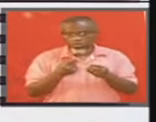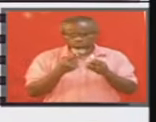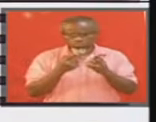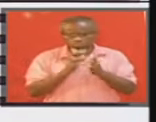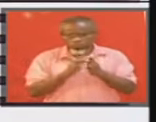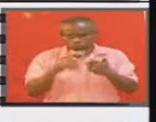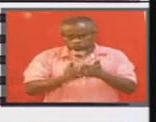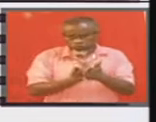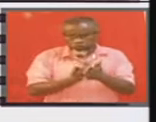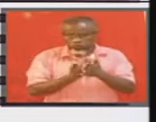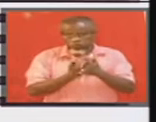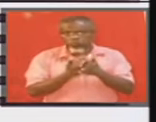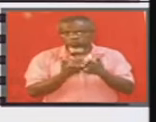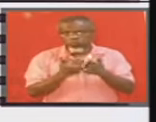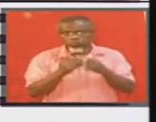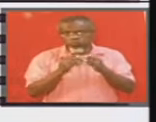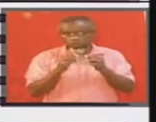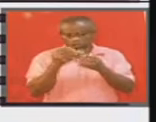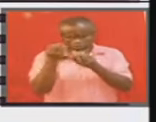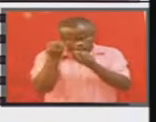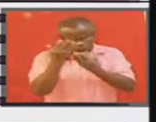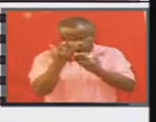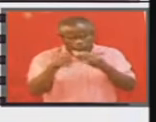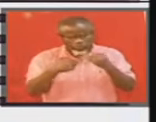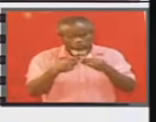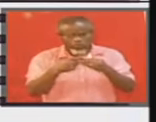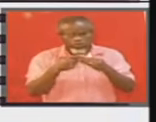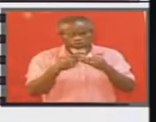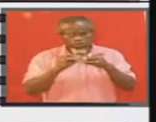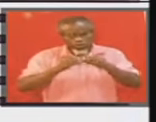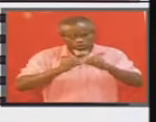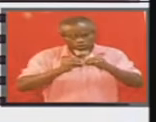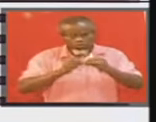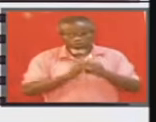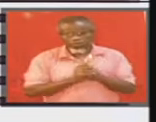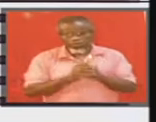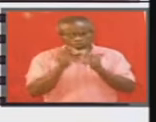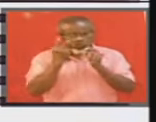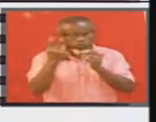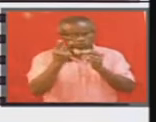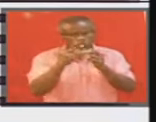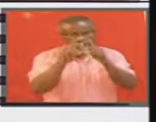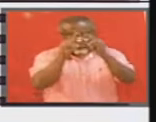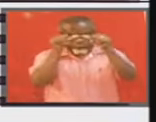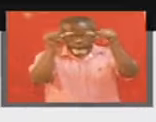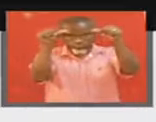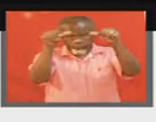of those slides in particular in a little more detail. Can we have the first slide, please?